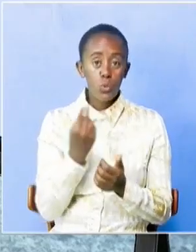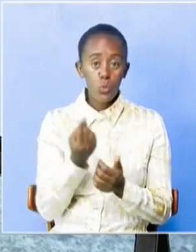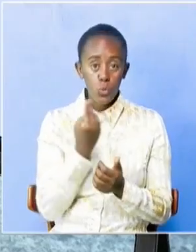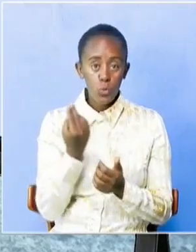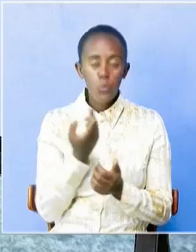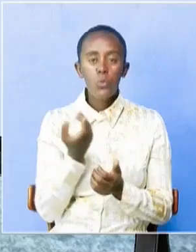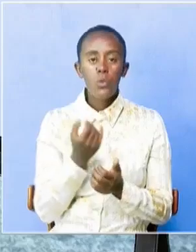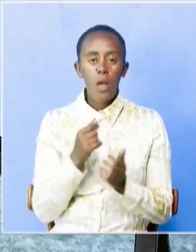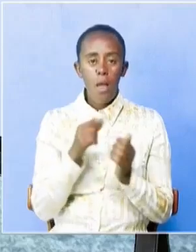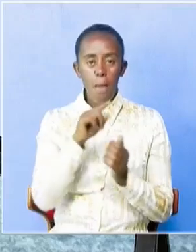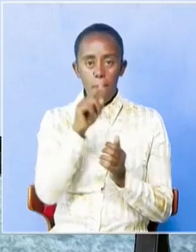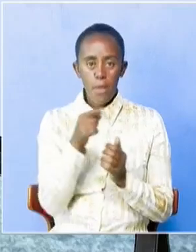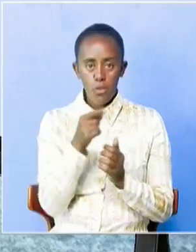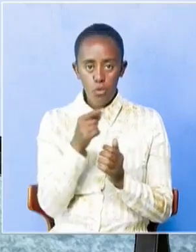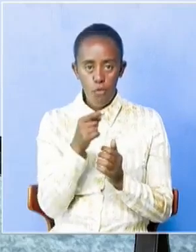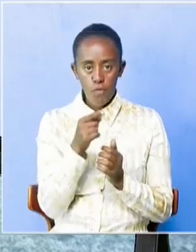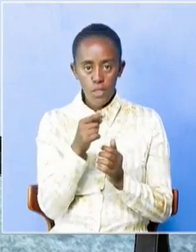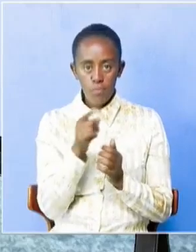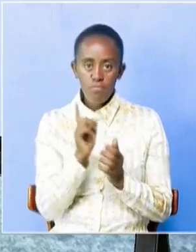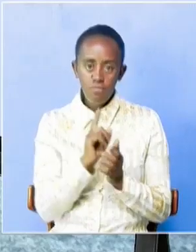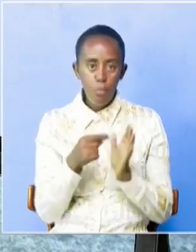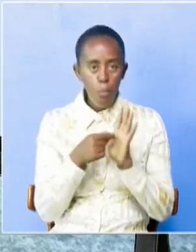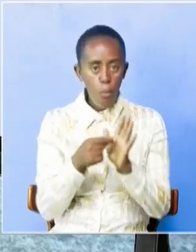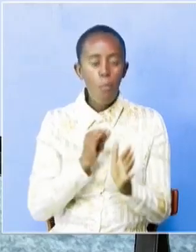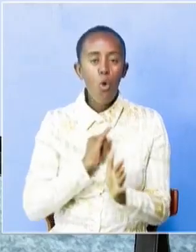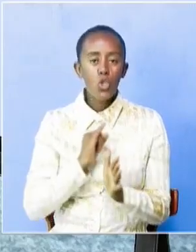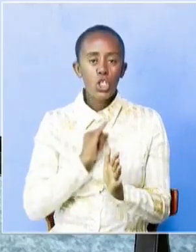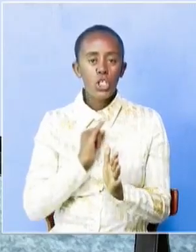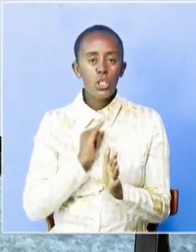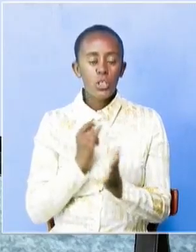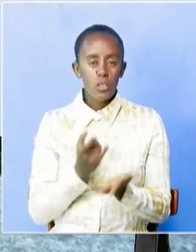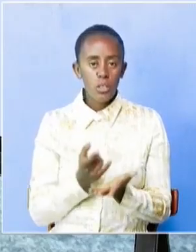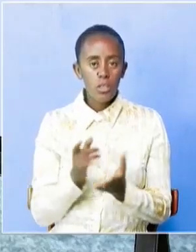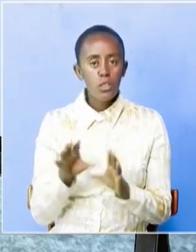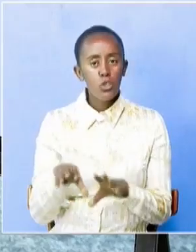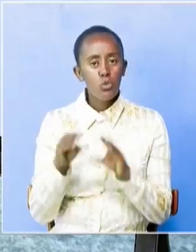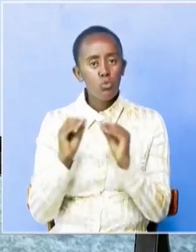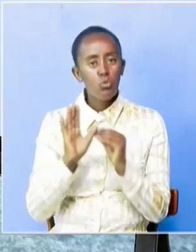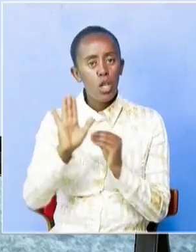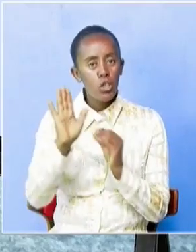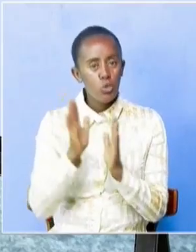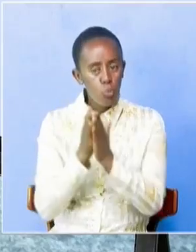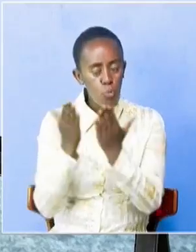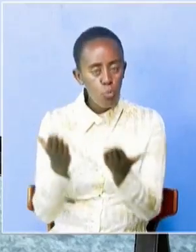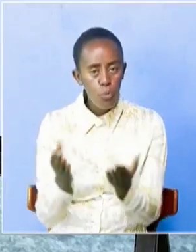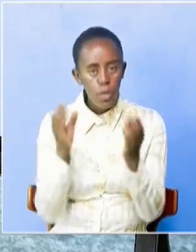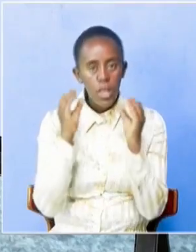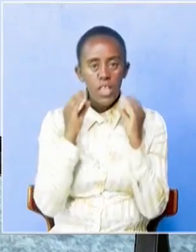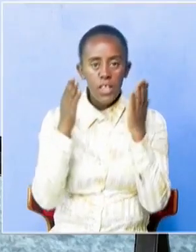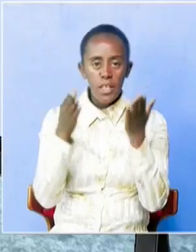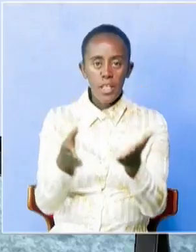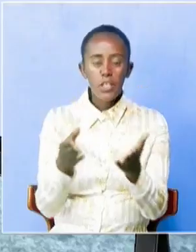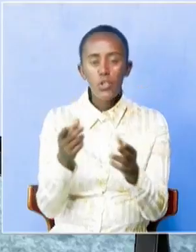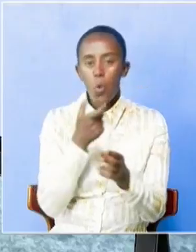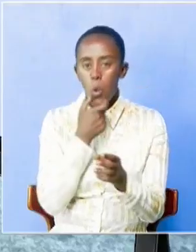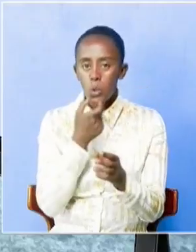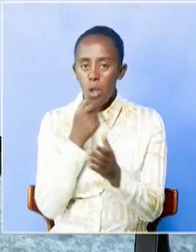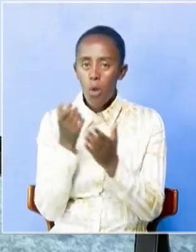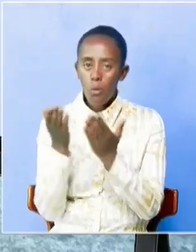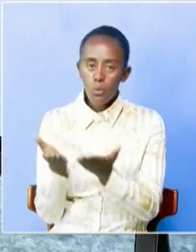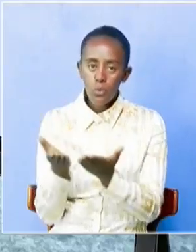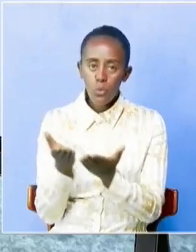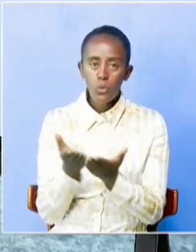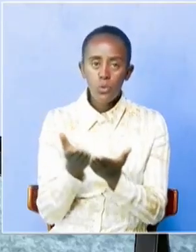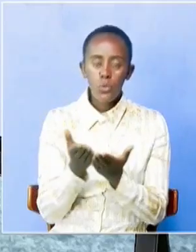to show possession of those nouns. The student's books, the teacher's lounge,